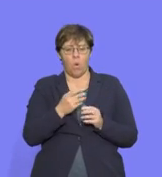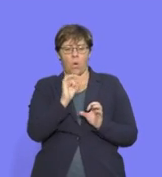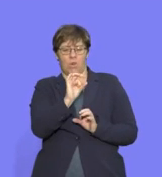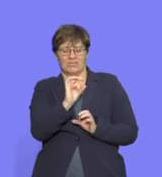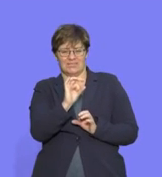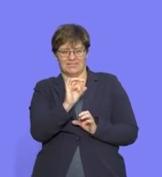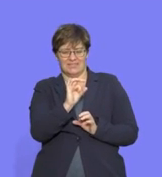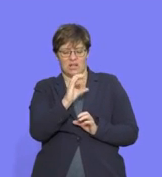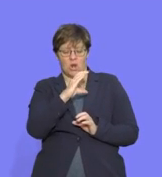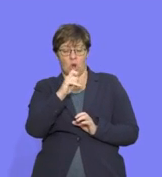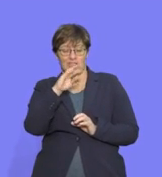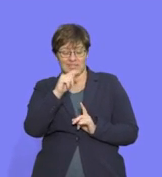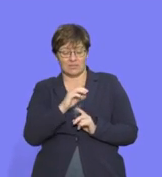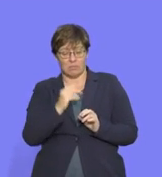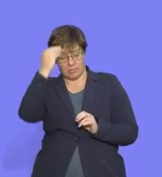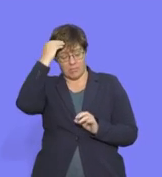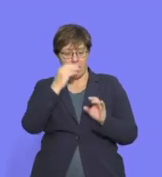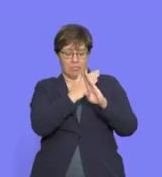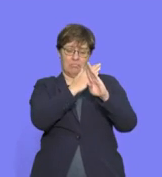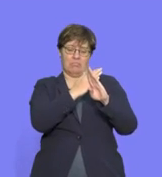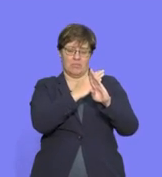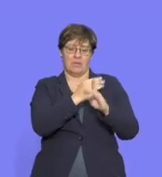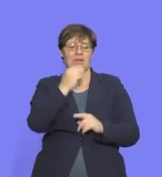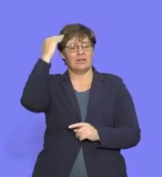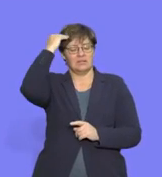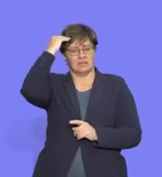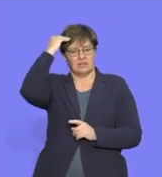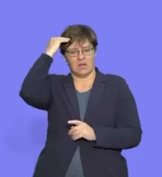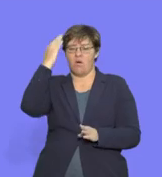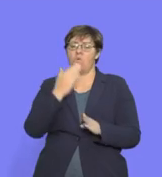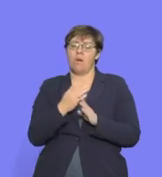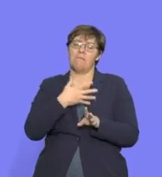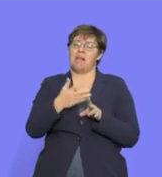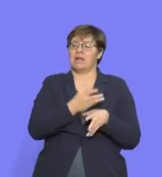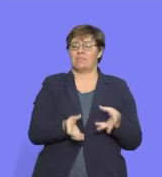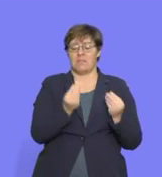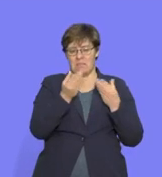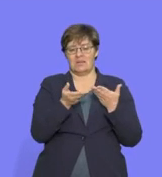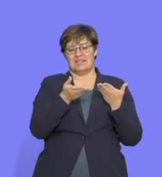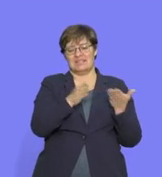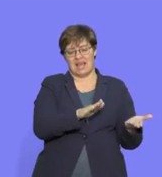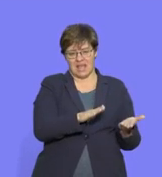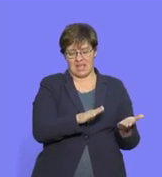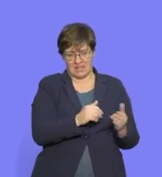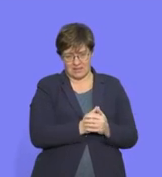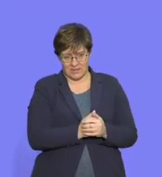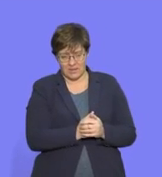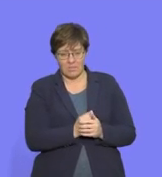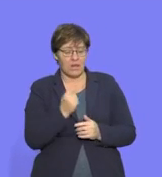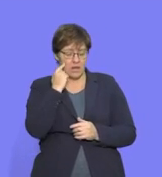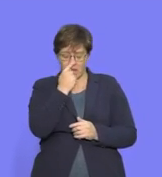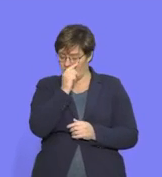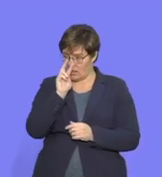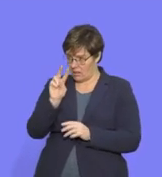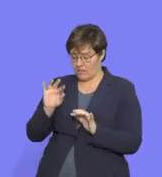either one of those two. And what's happening, the brain tissue is not going to get blood, and that could happen. Vision loss. Guys,